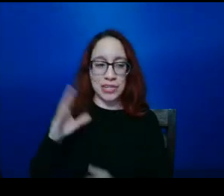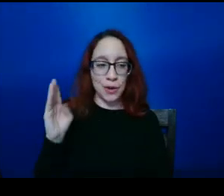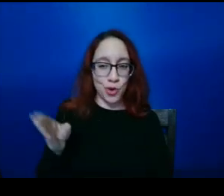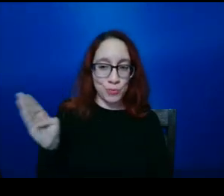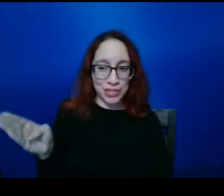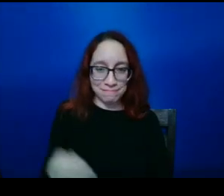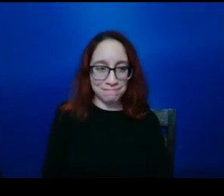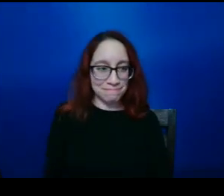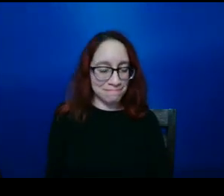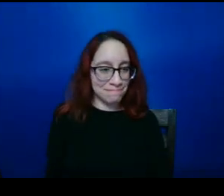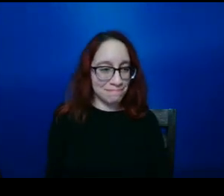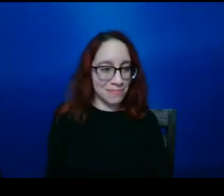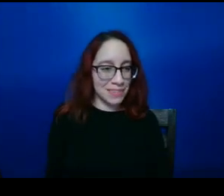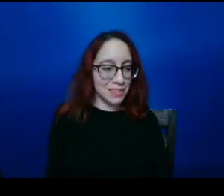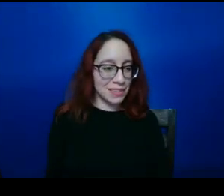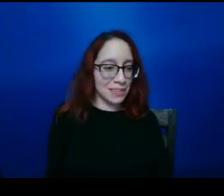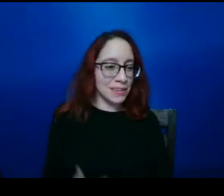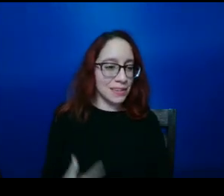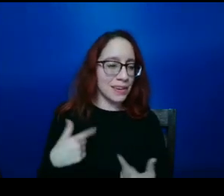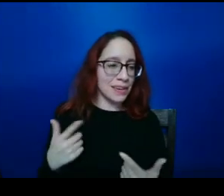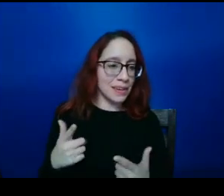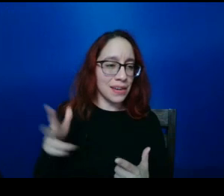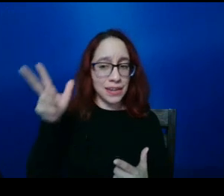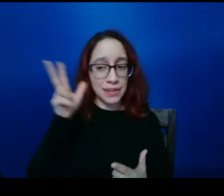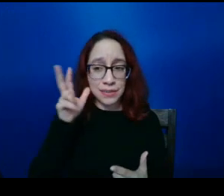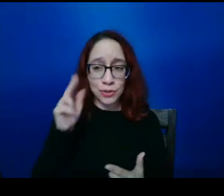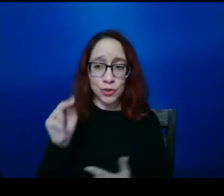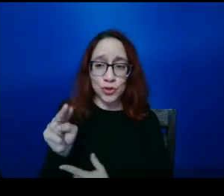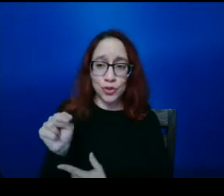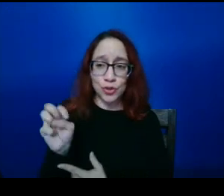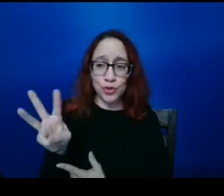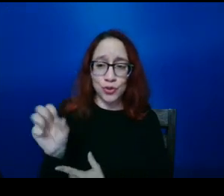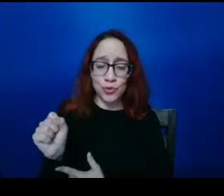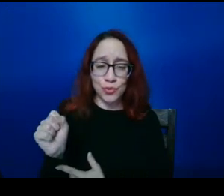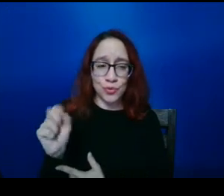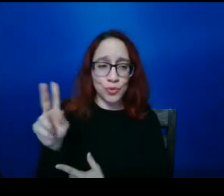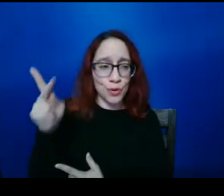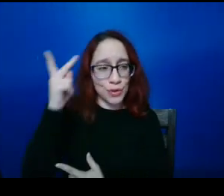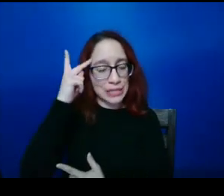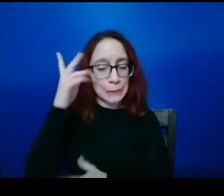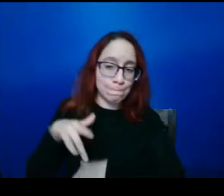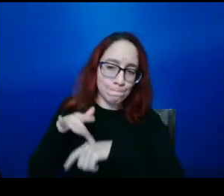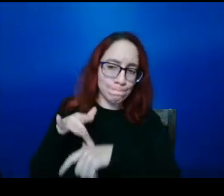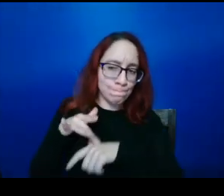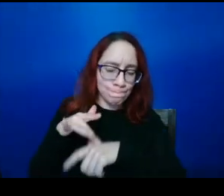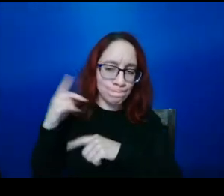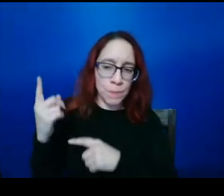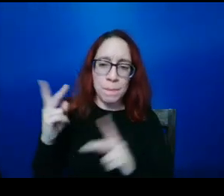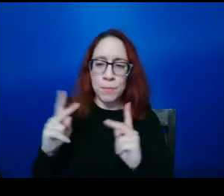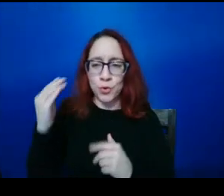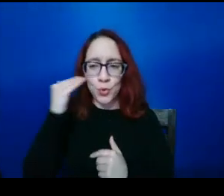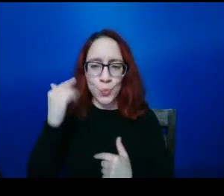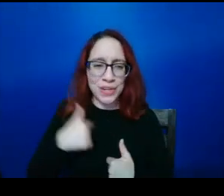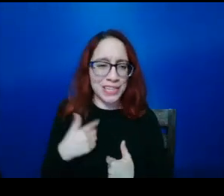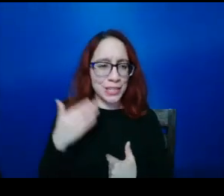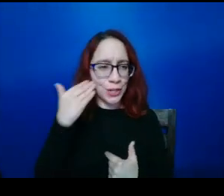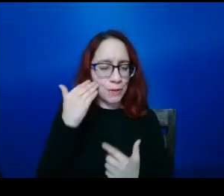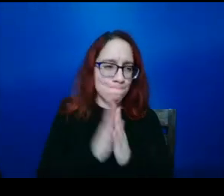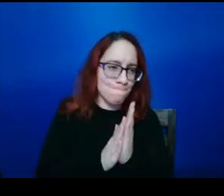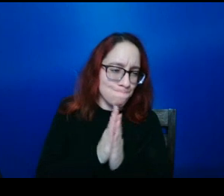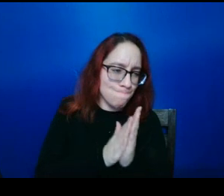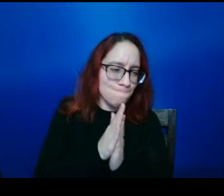Beach. I listen to the news every day. I'm a political junkie. People who know me know my passion